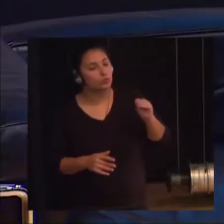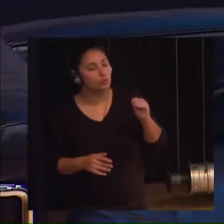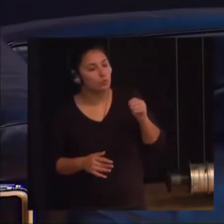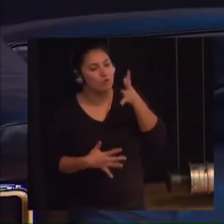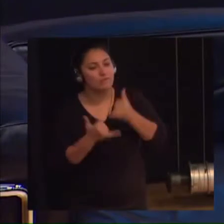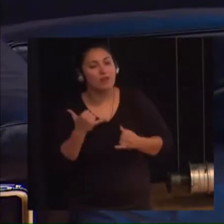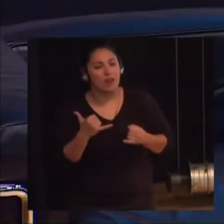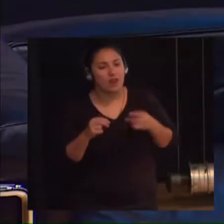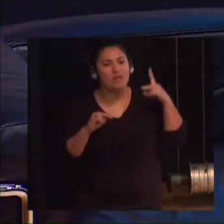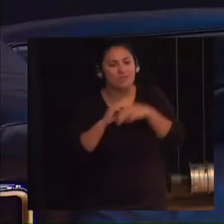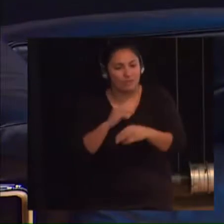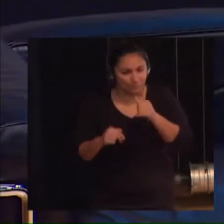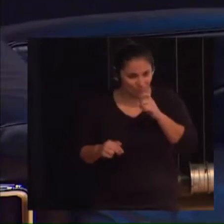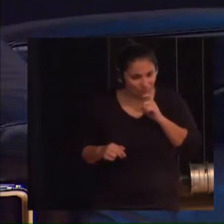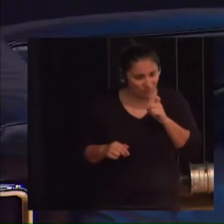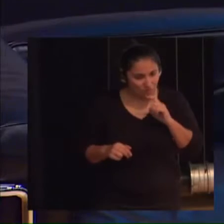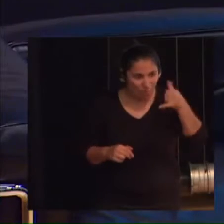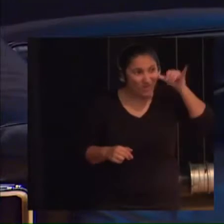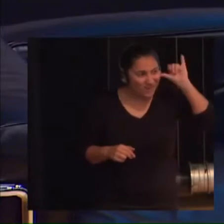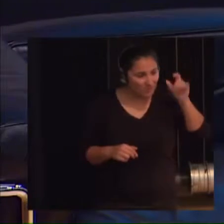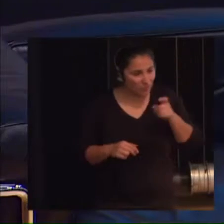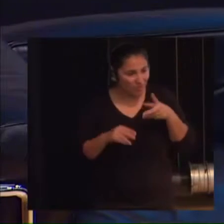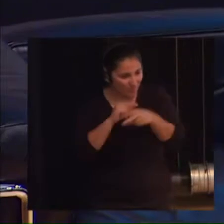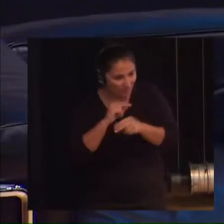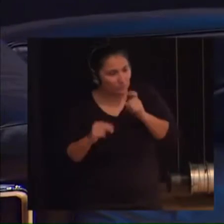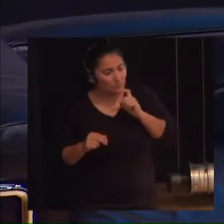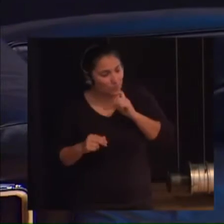best of the relationship between the media